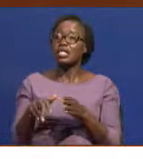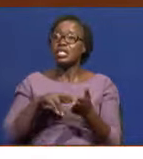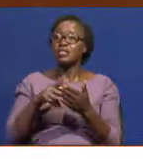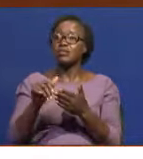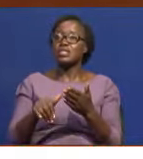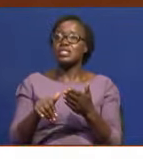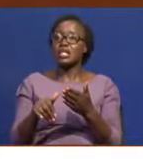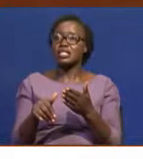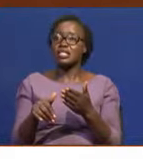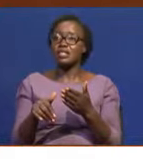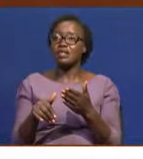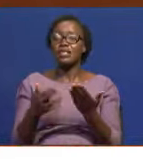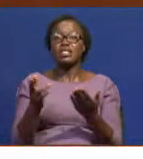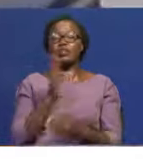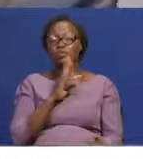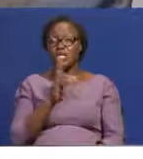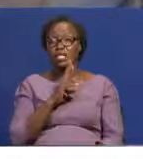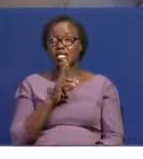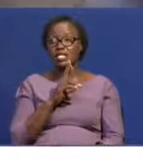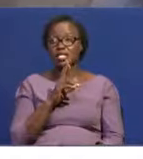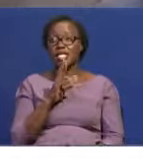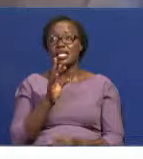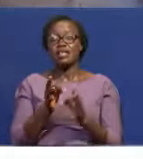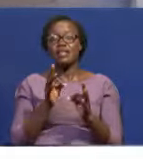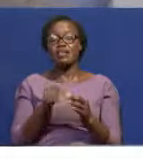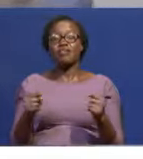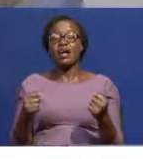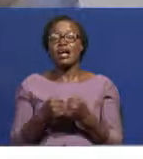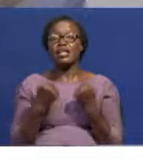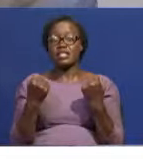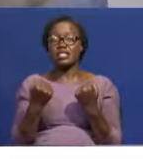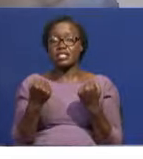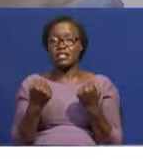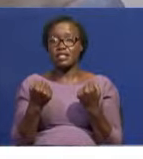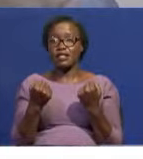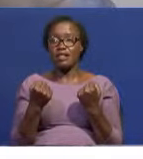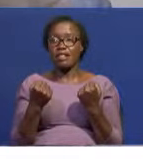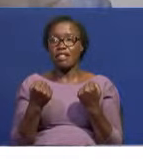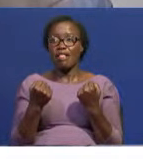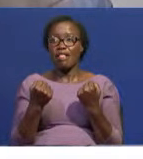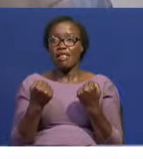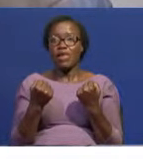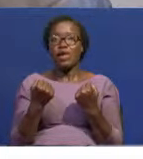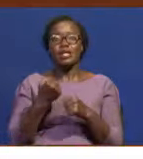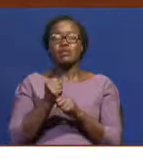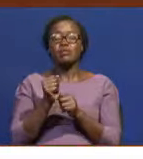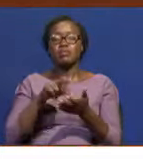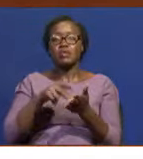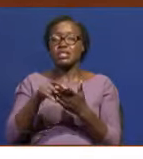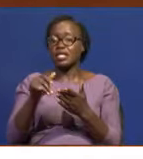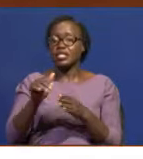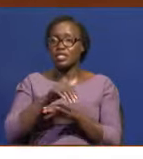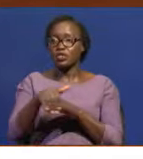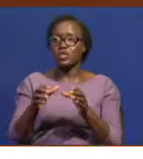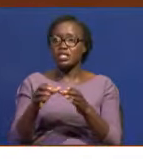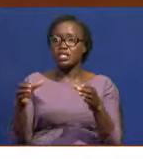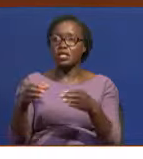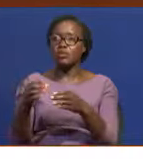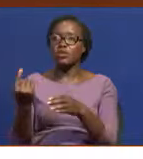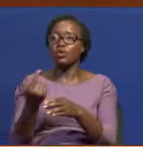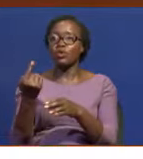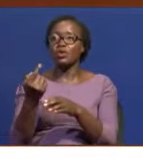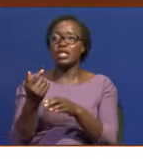we are sitting on a risk. In the event of an accident, God forbid, what means is that the insurance companies will